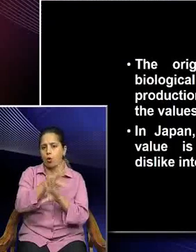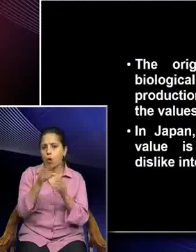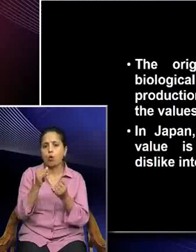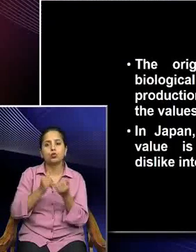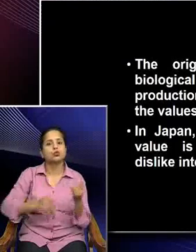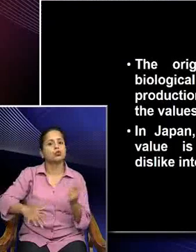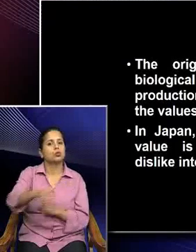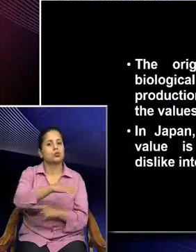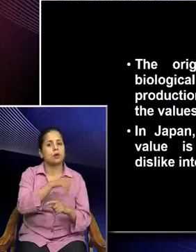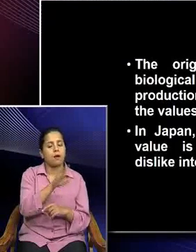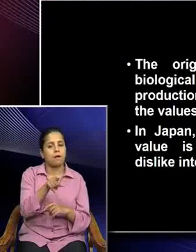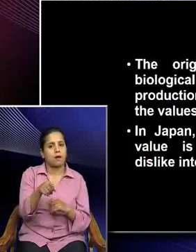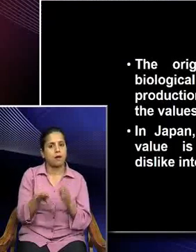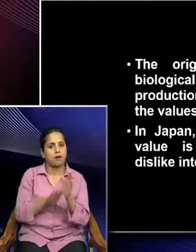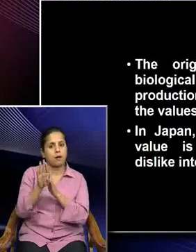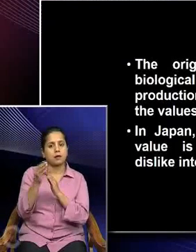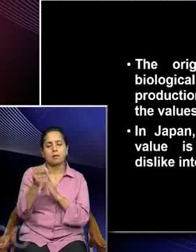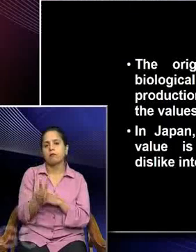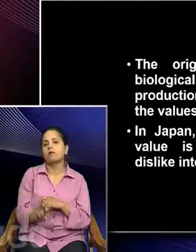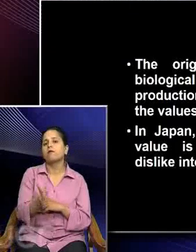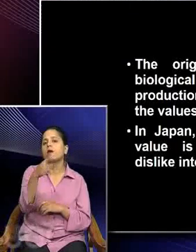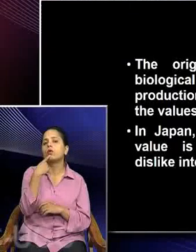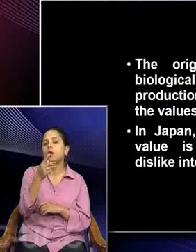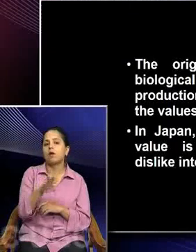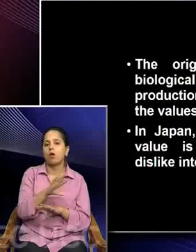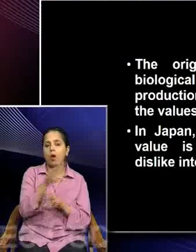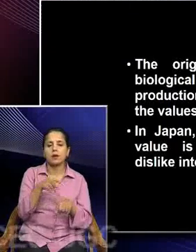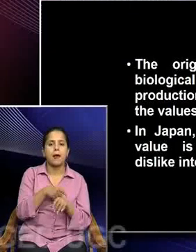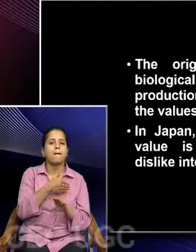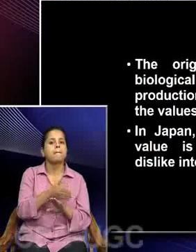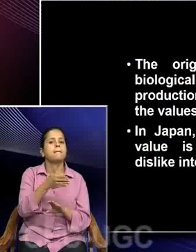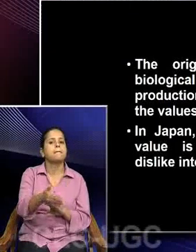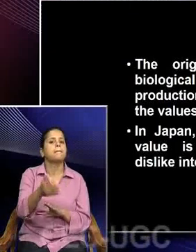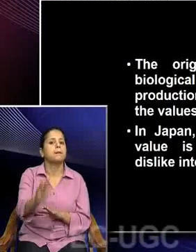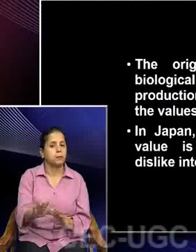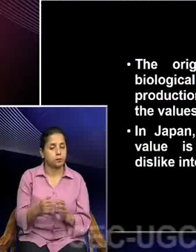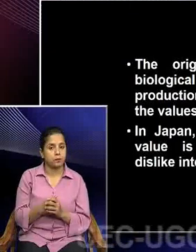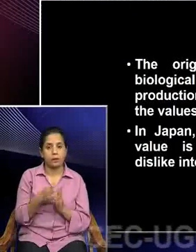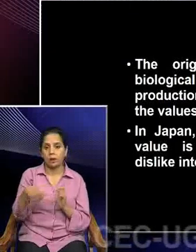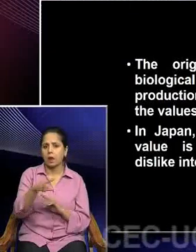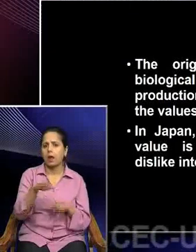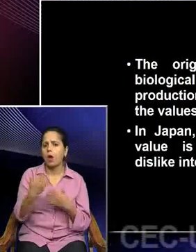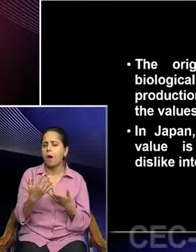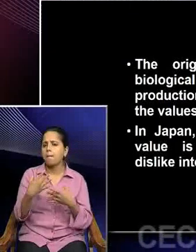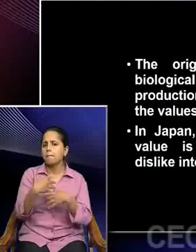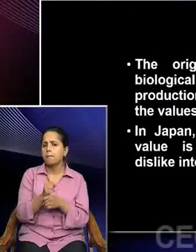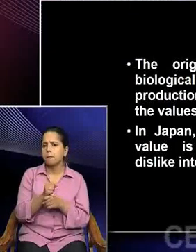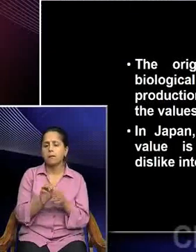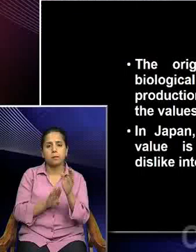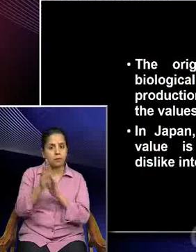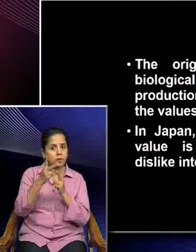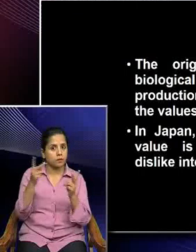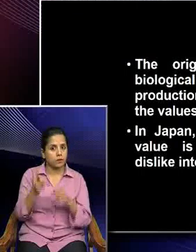society develops certain value over a period of time. And how is it developed? There are